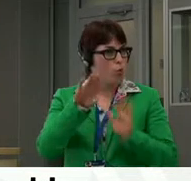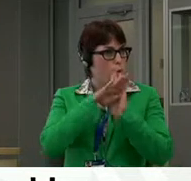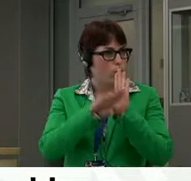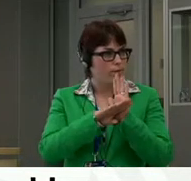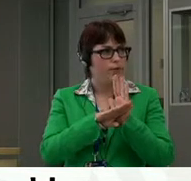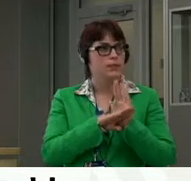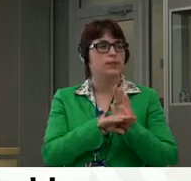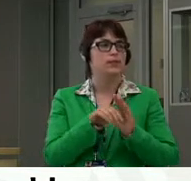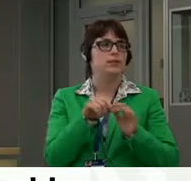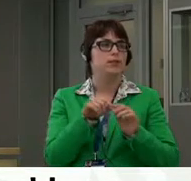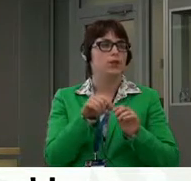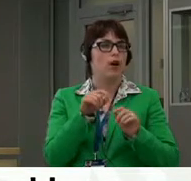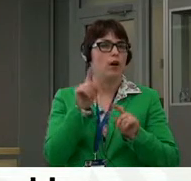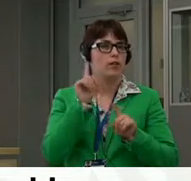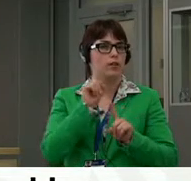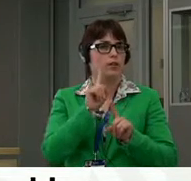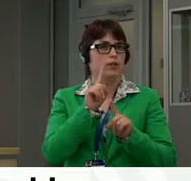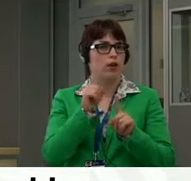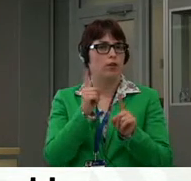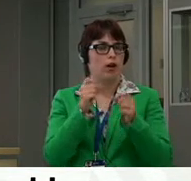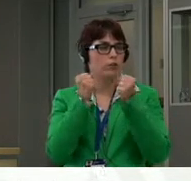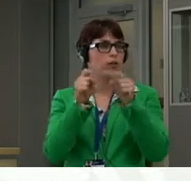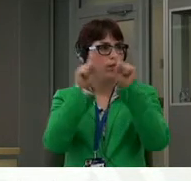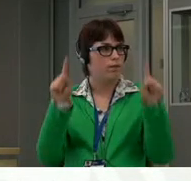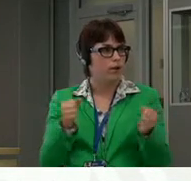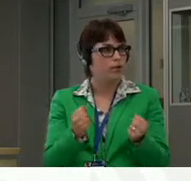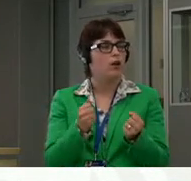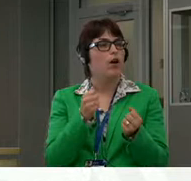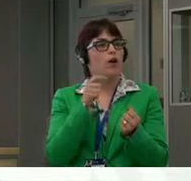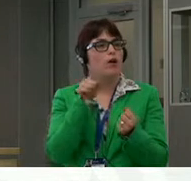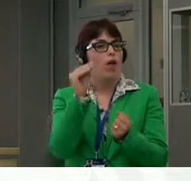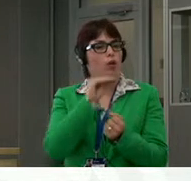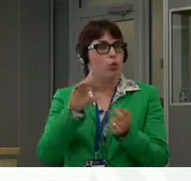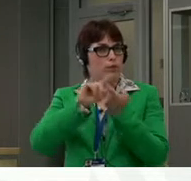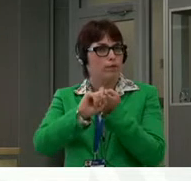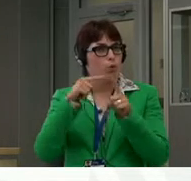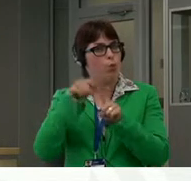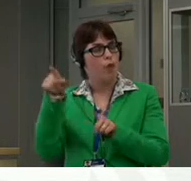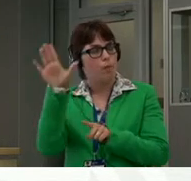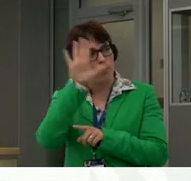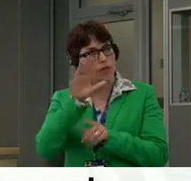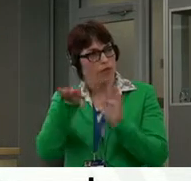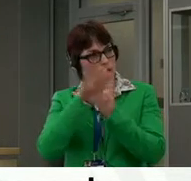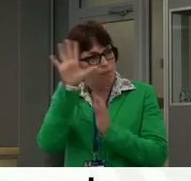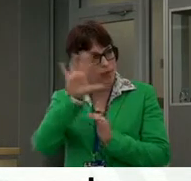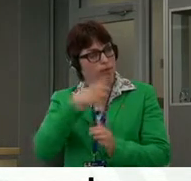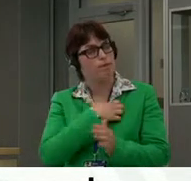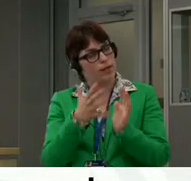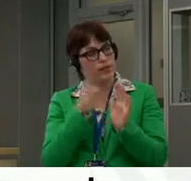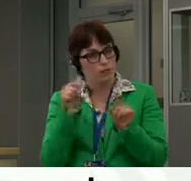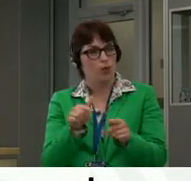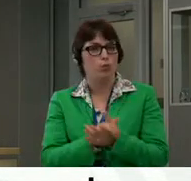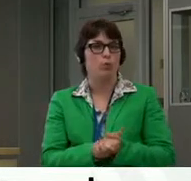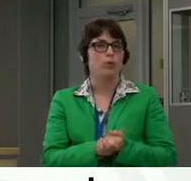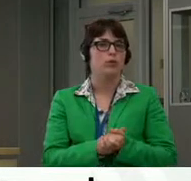framework for the European Union and its member states to develop and monitor the implementation of